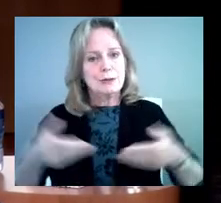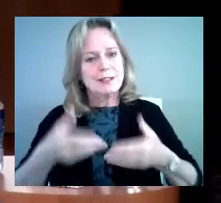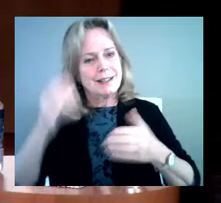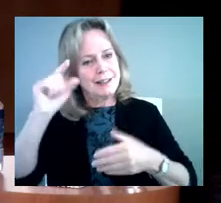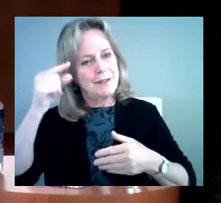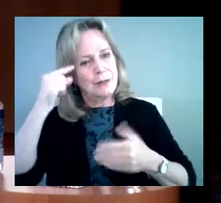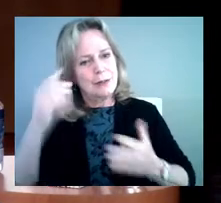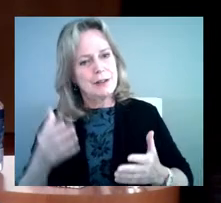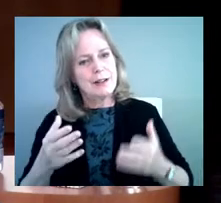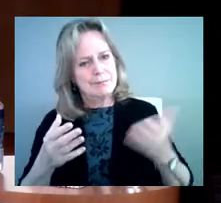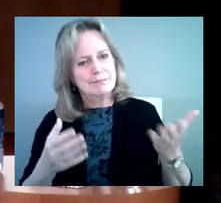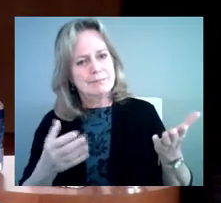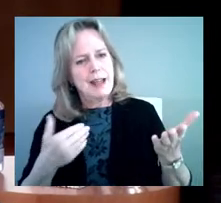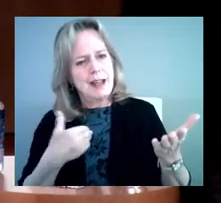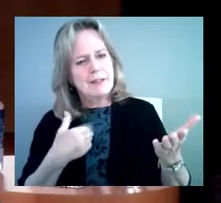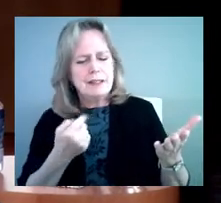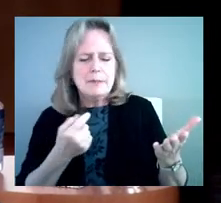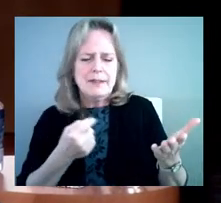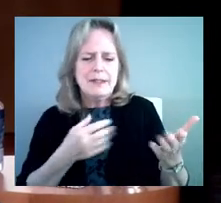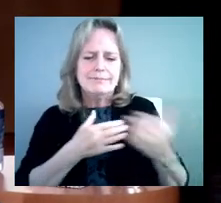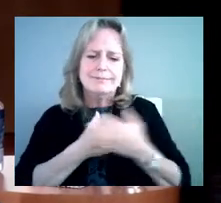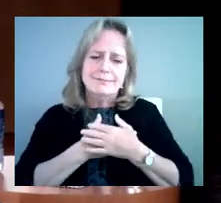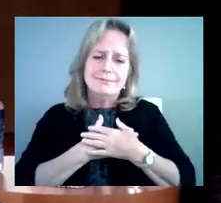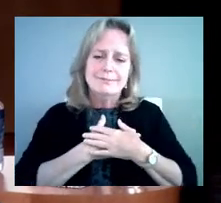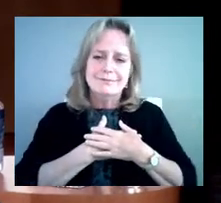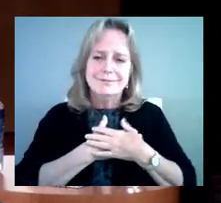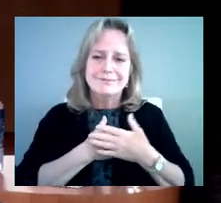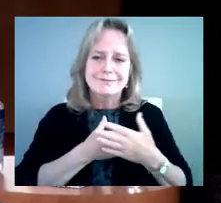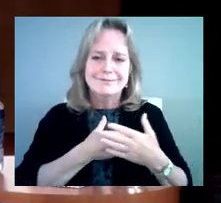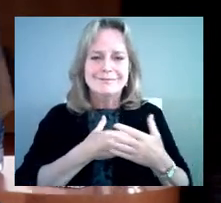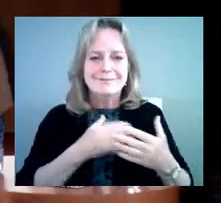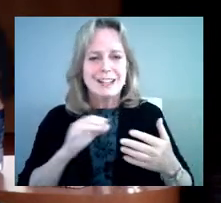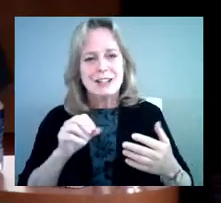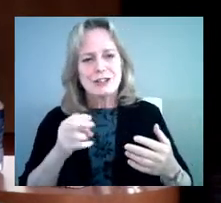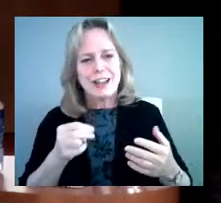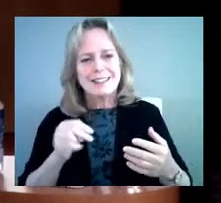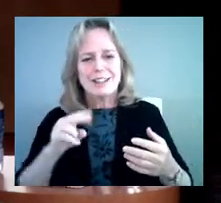someone for whom I have a certain fondness, John Carney.